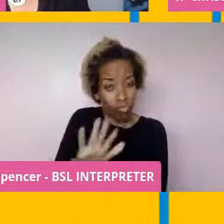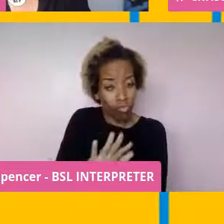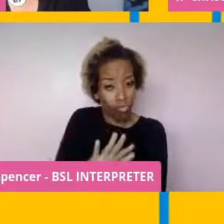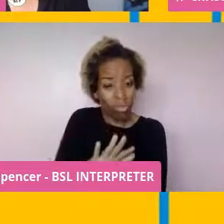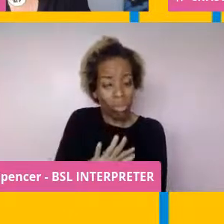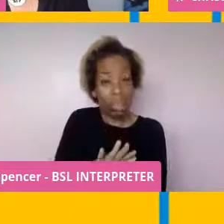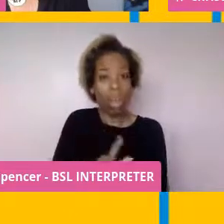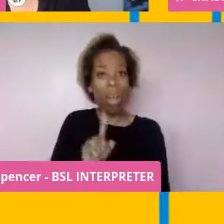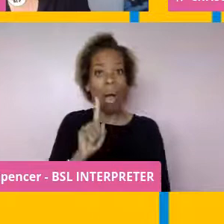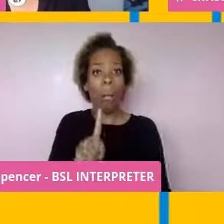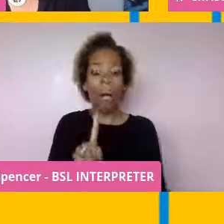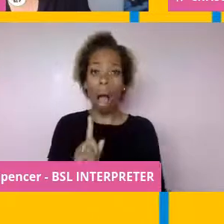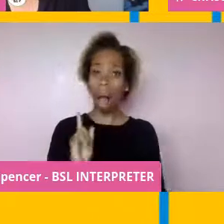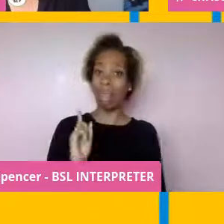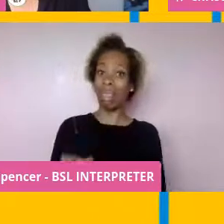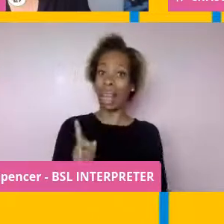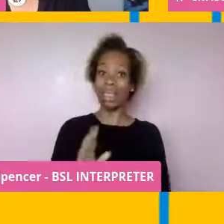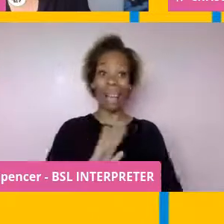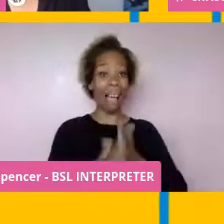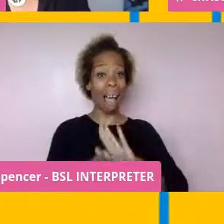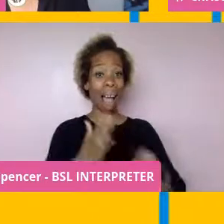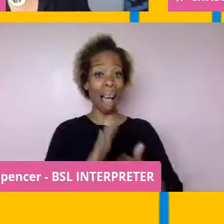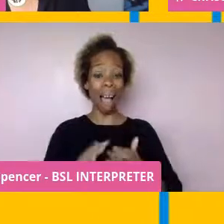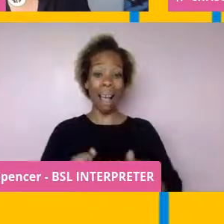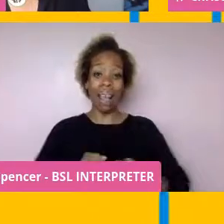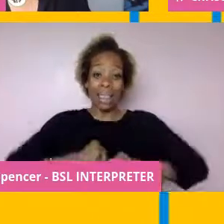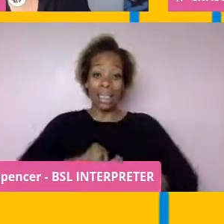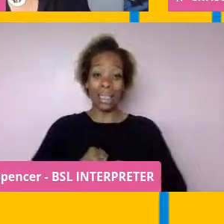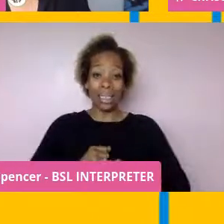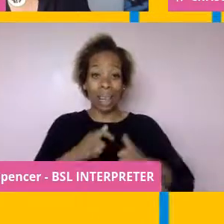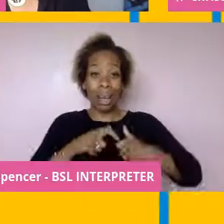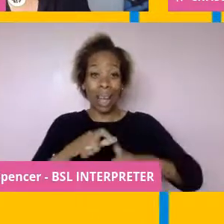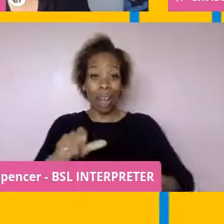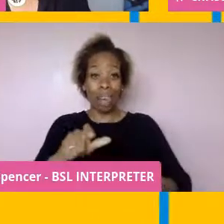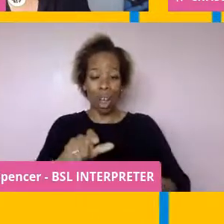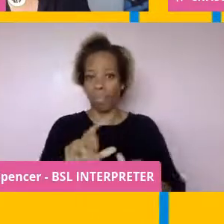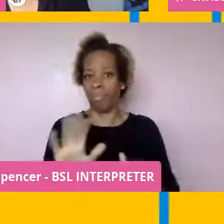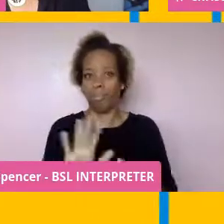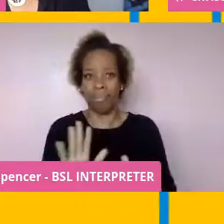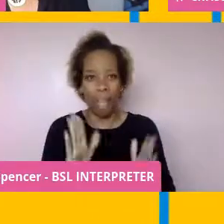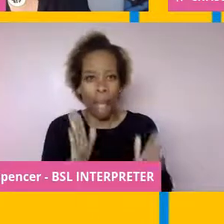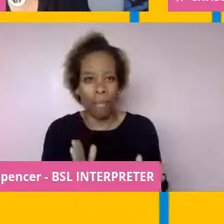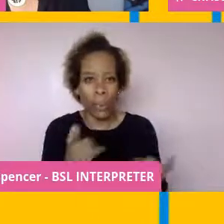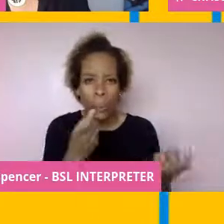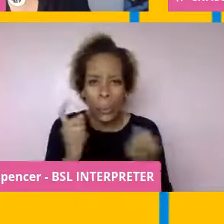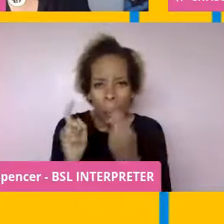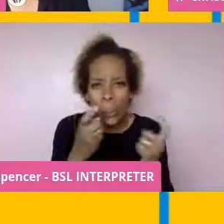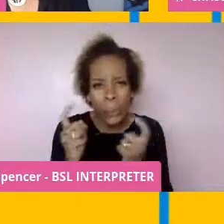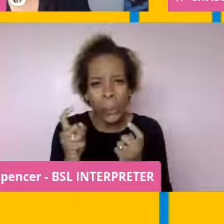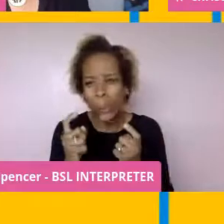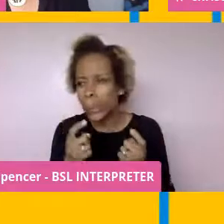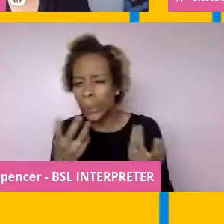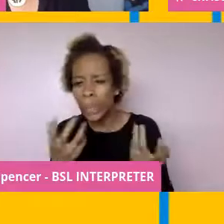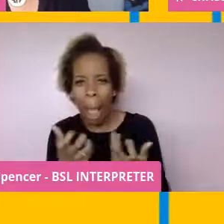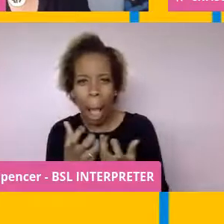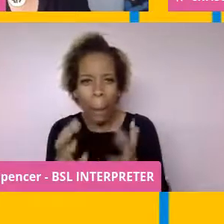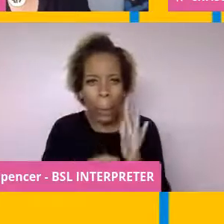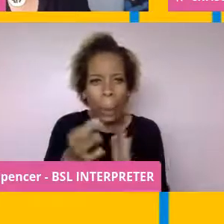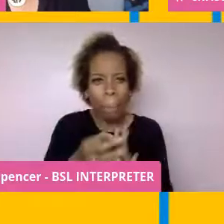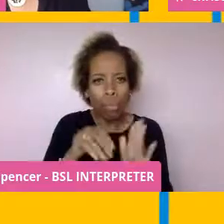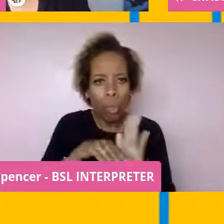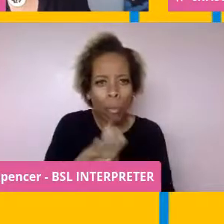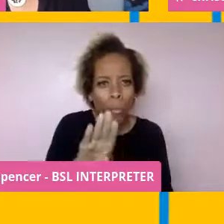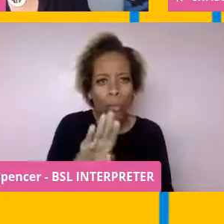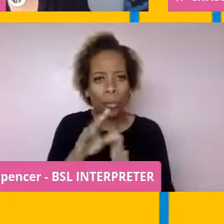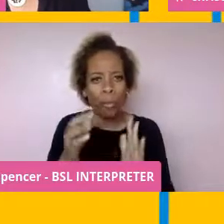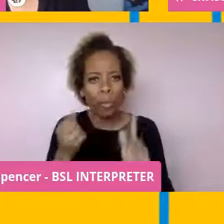never be complacent. We can never rest on our laurels. And I would really, really urge people. I have